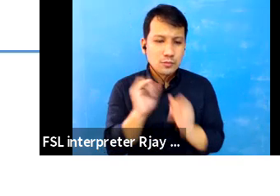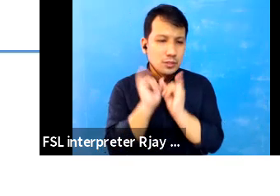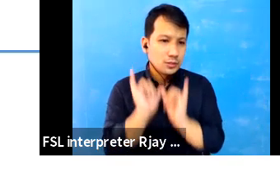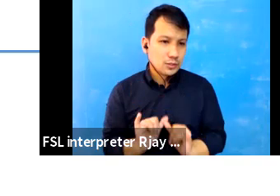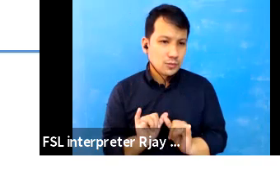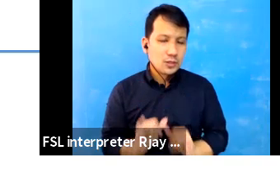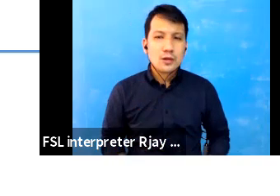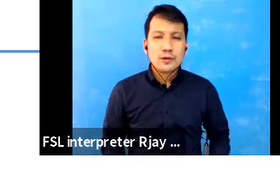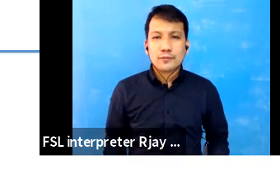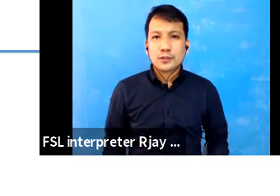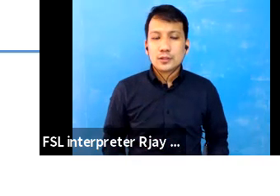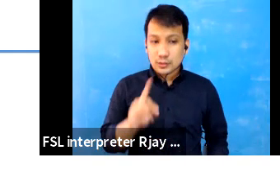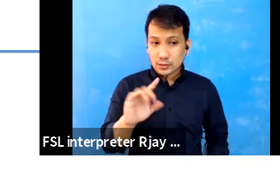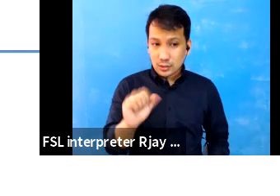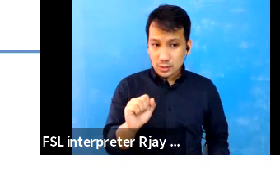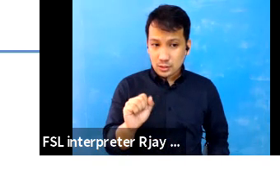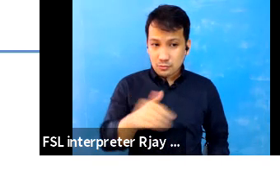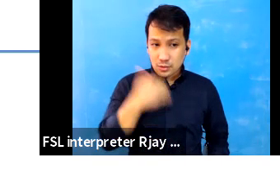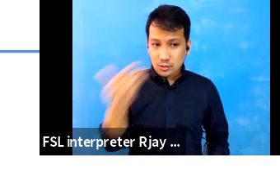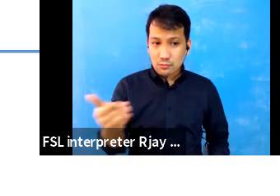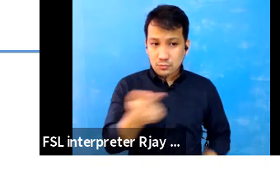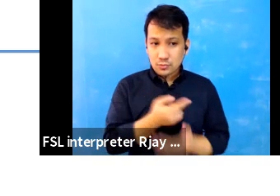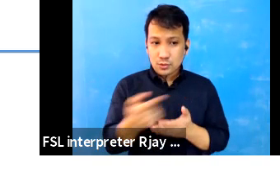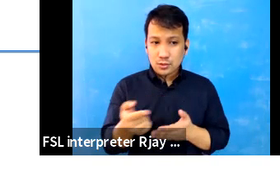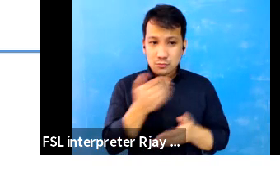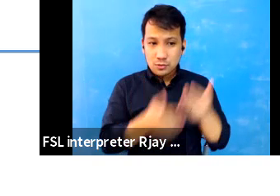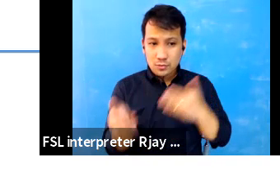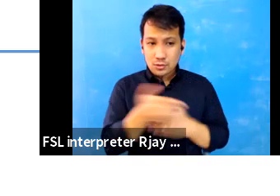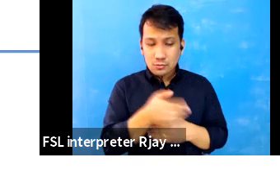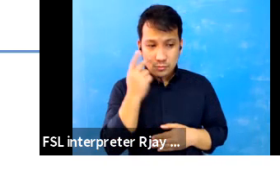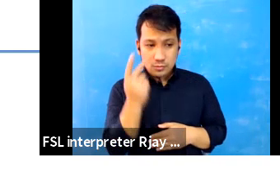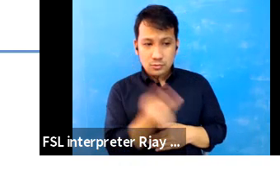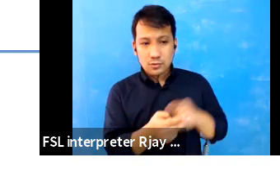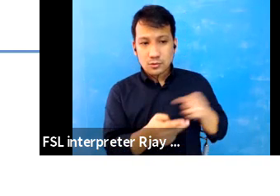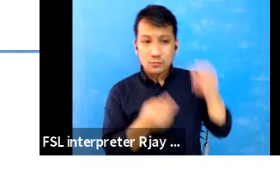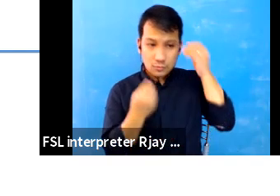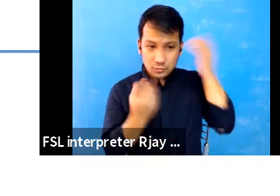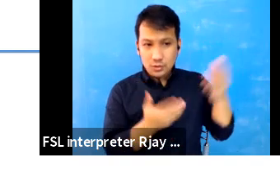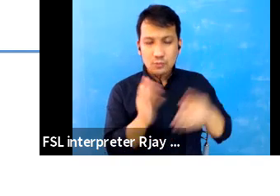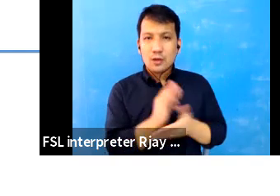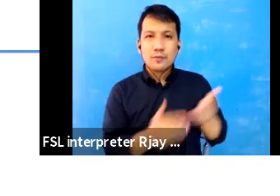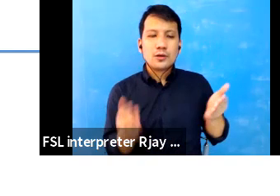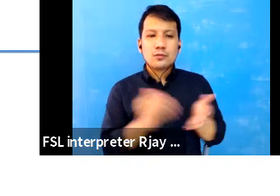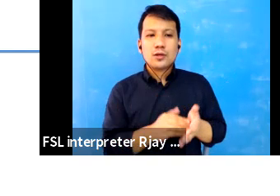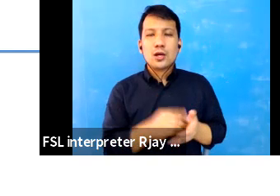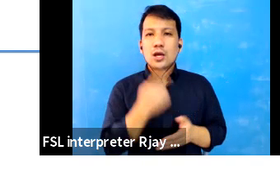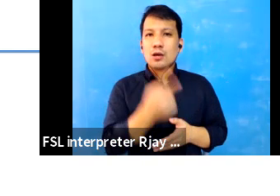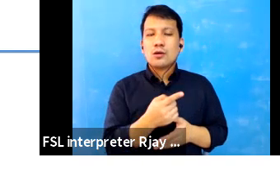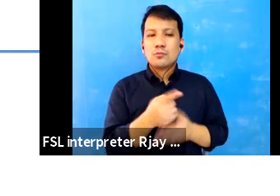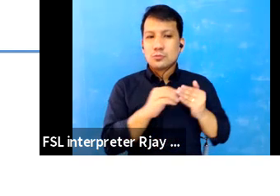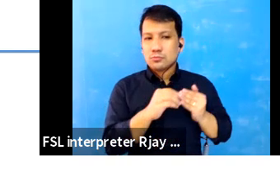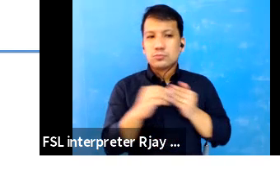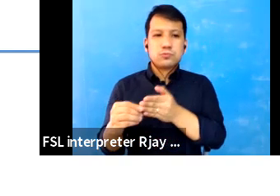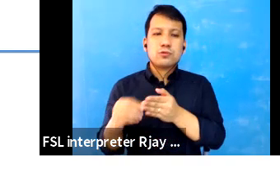our nutrition data. In the next slide, essentially, again, what we're saying is the